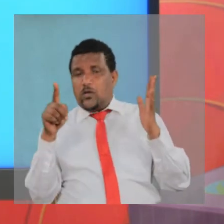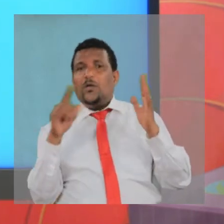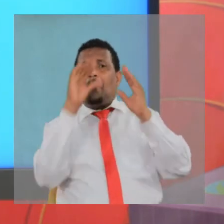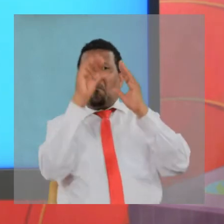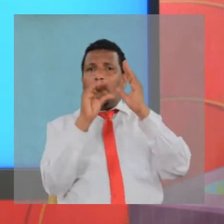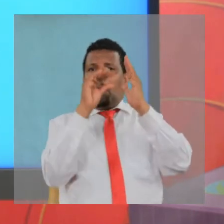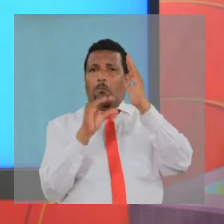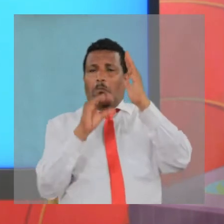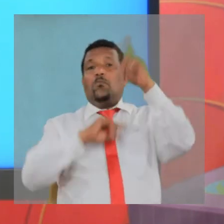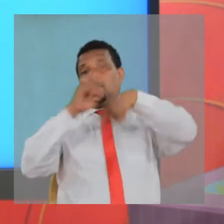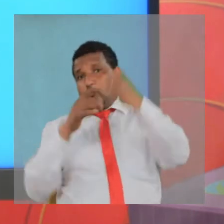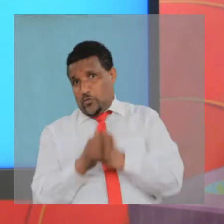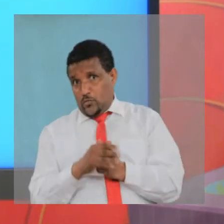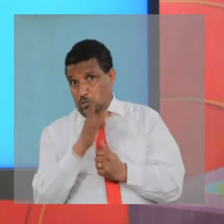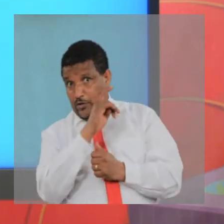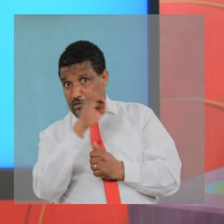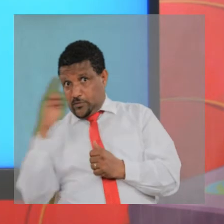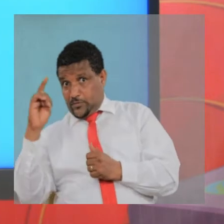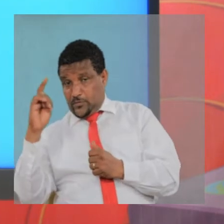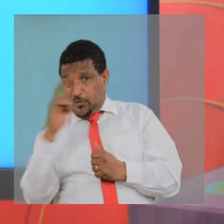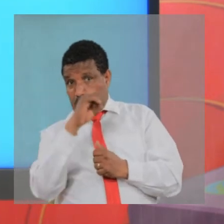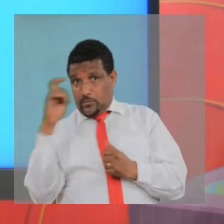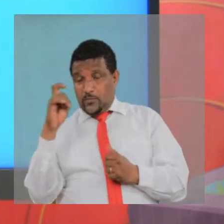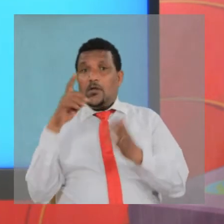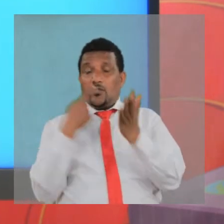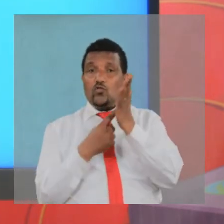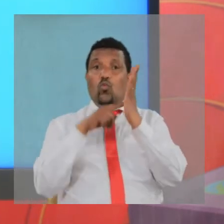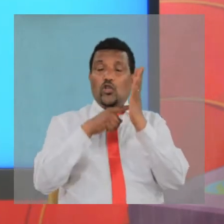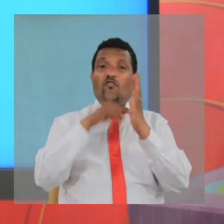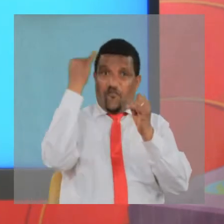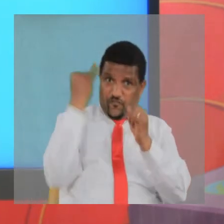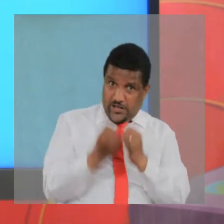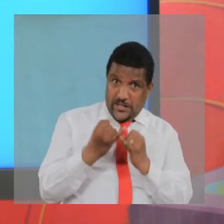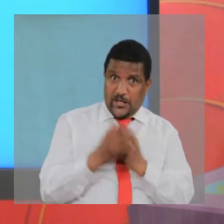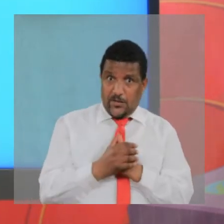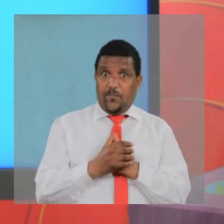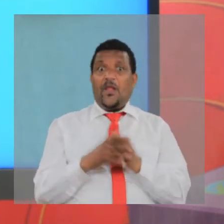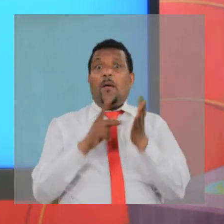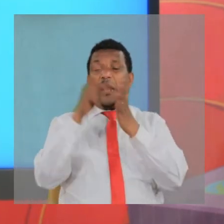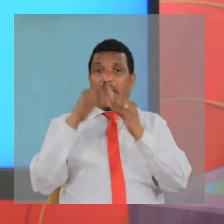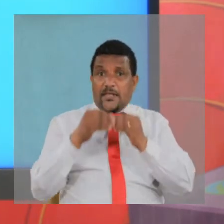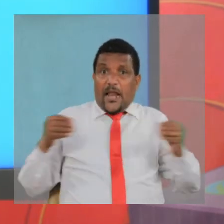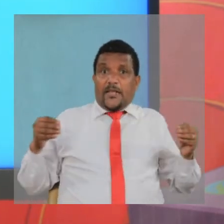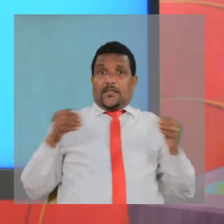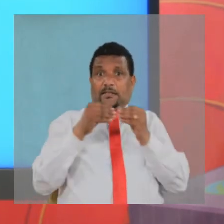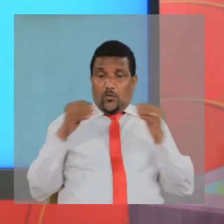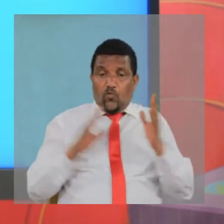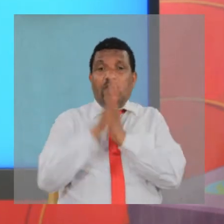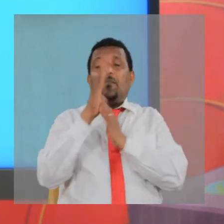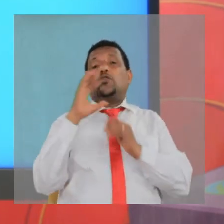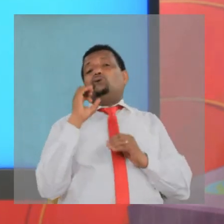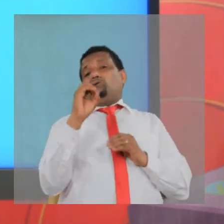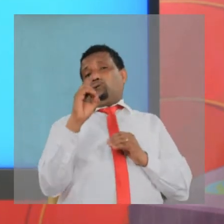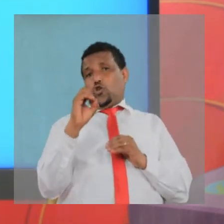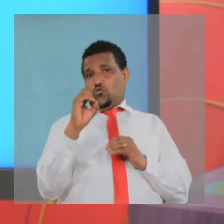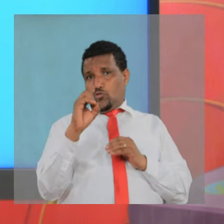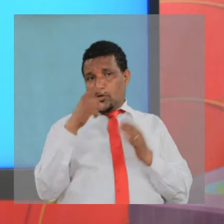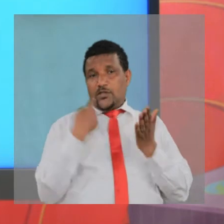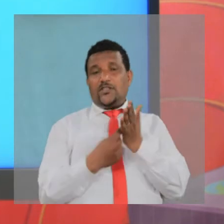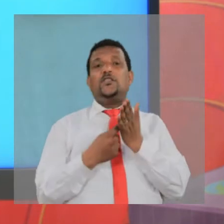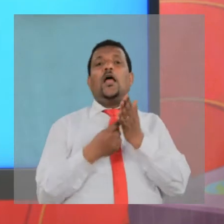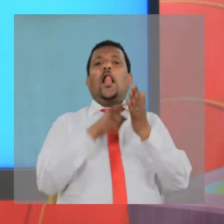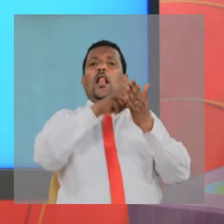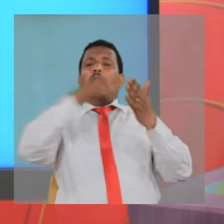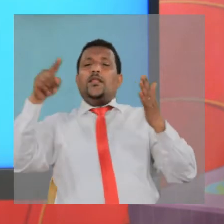lesser. And then at this point, finally, the price elasticity of demand will be 0, and this linear demand